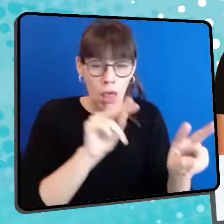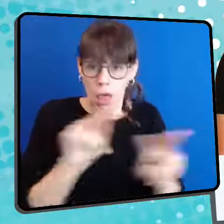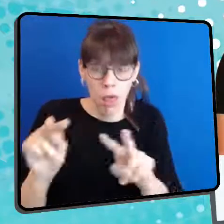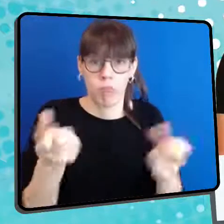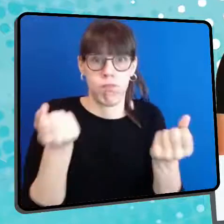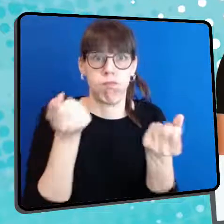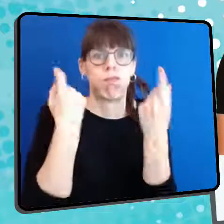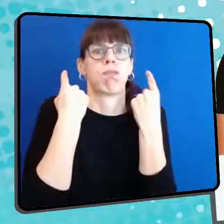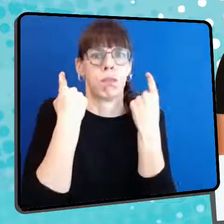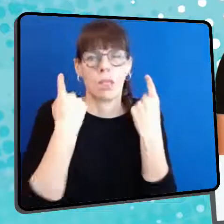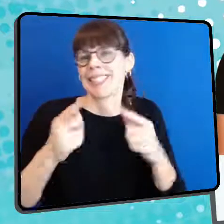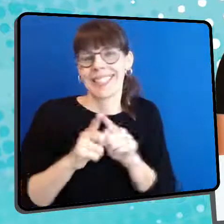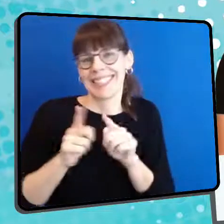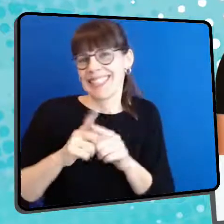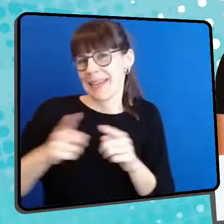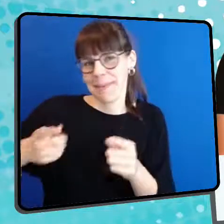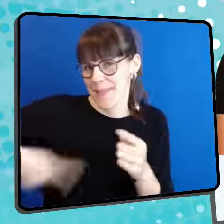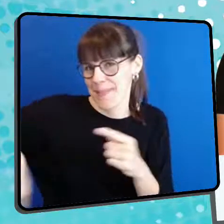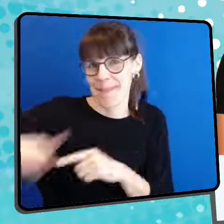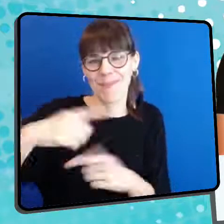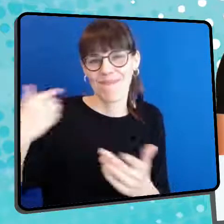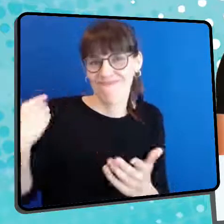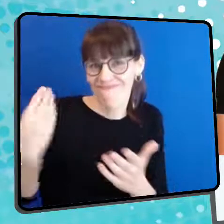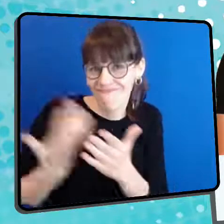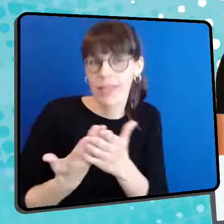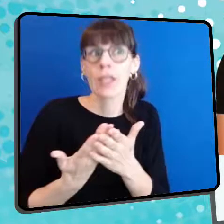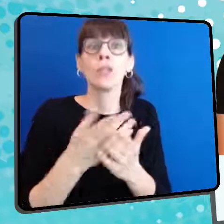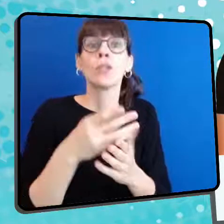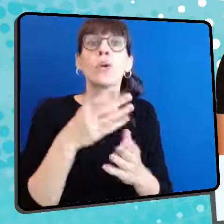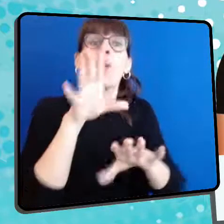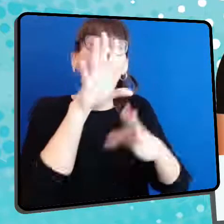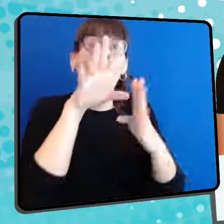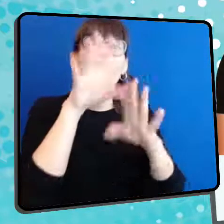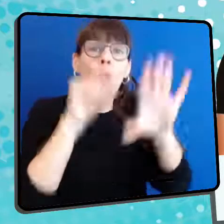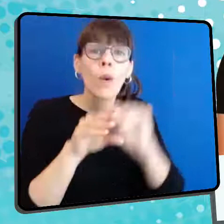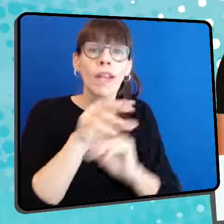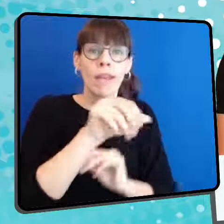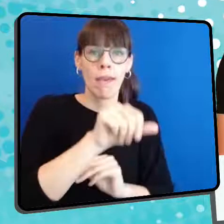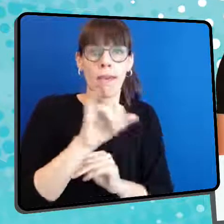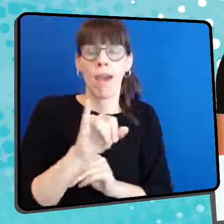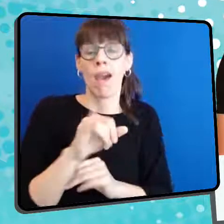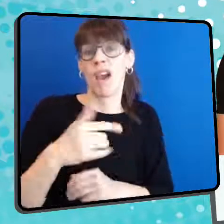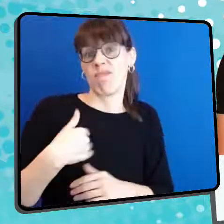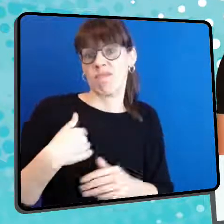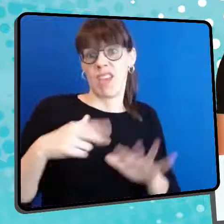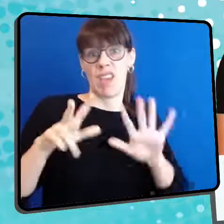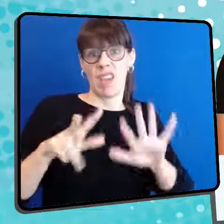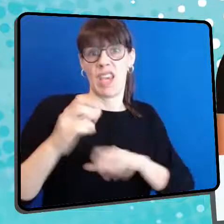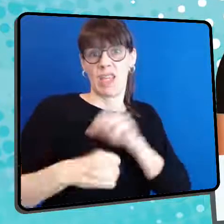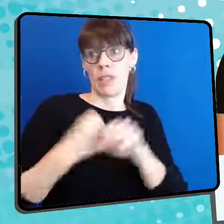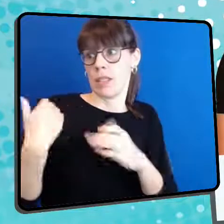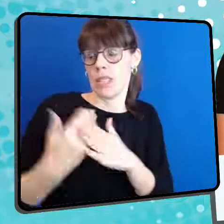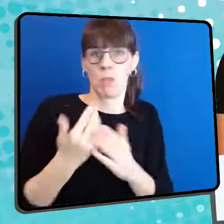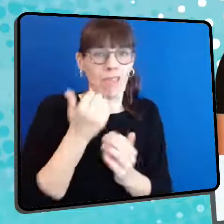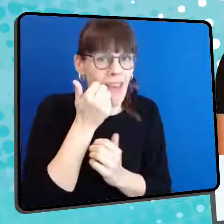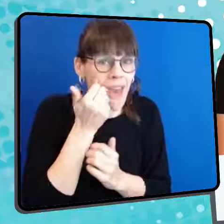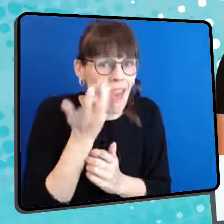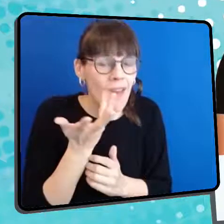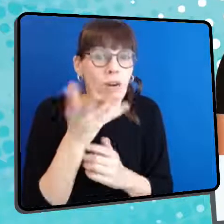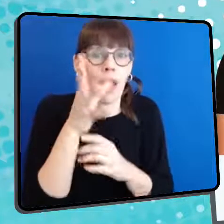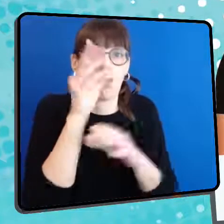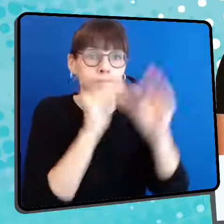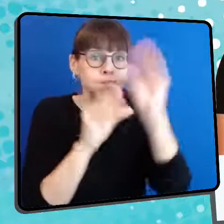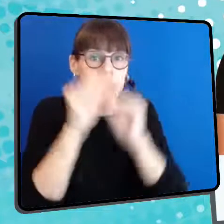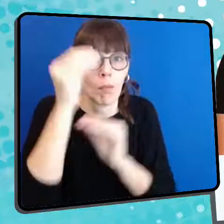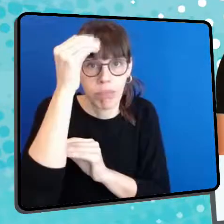it takes a long time. Even after 8 years, I can still say I'm learning every day. But it's cool to have a group of people who can point